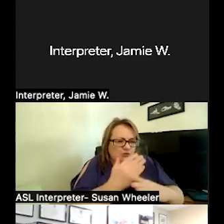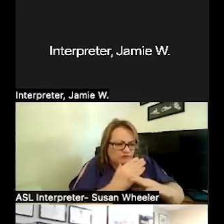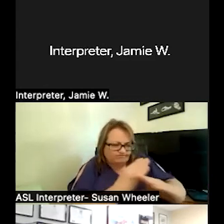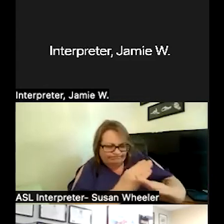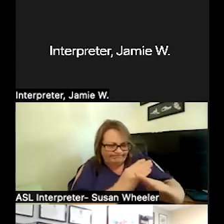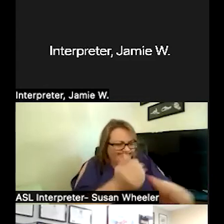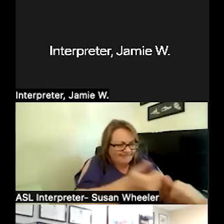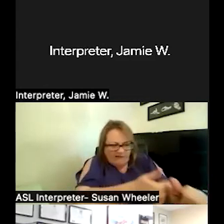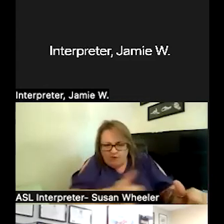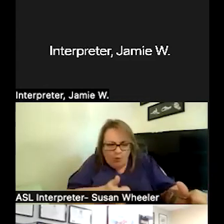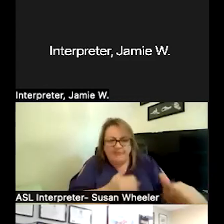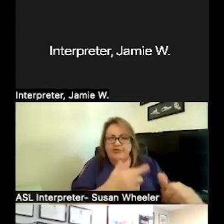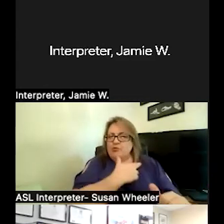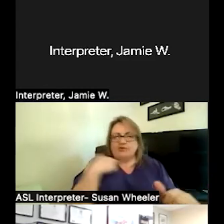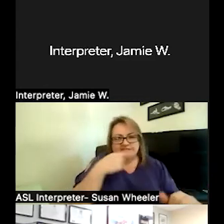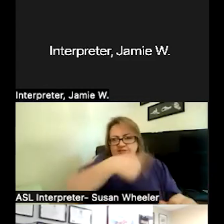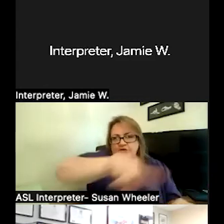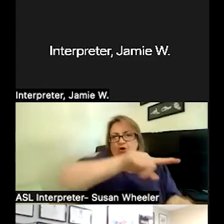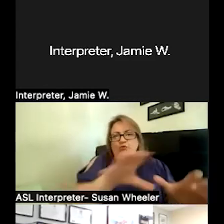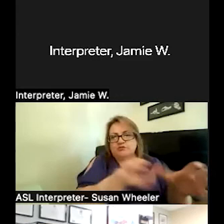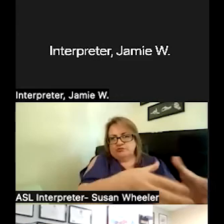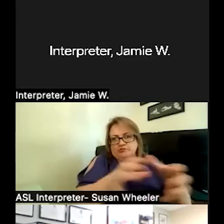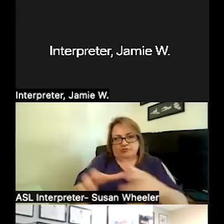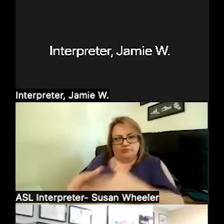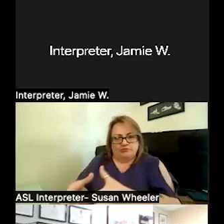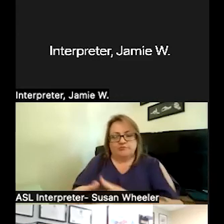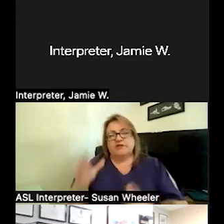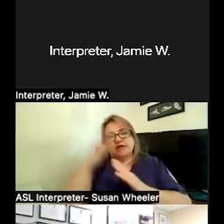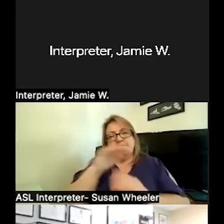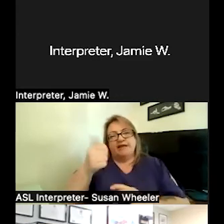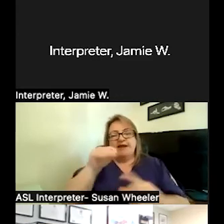the risk to those top 10 AFN communities.